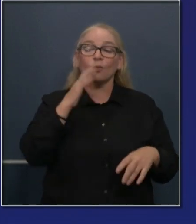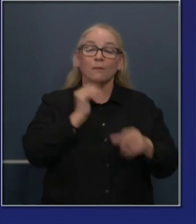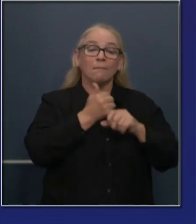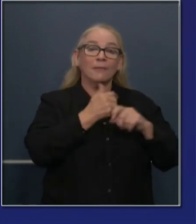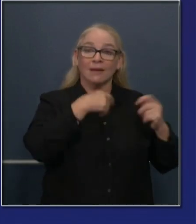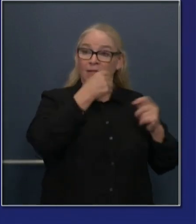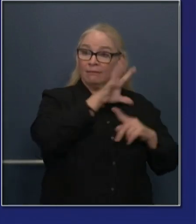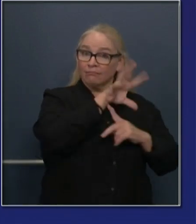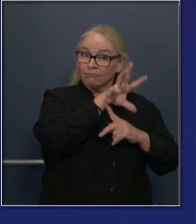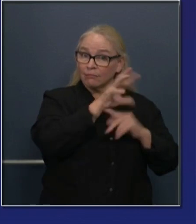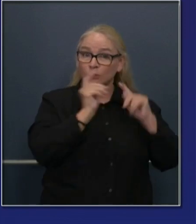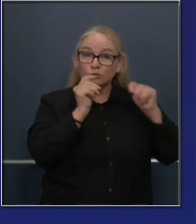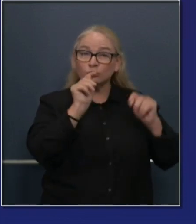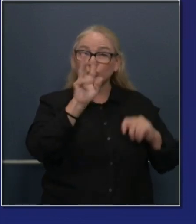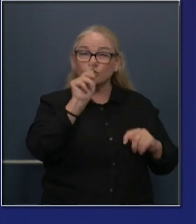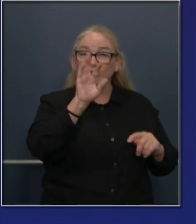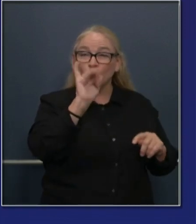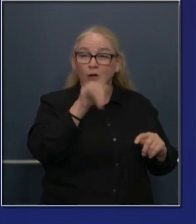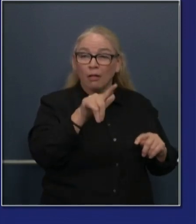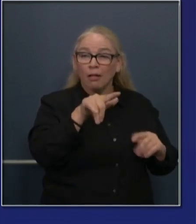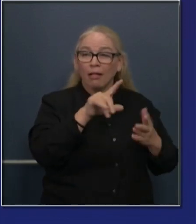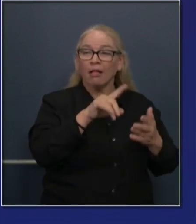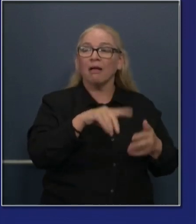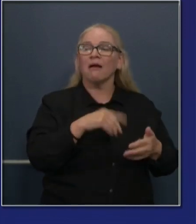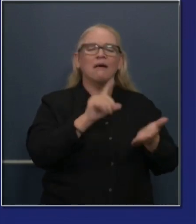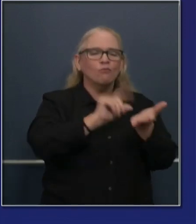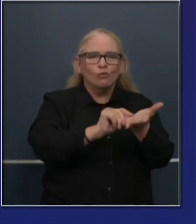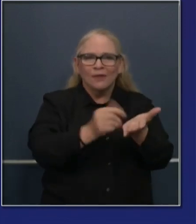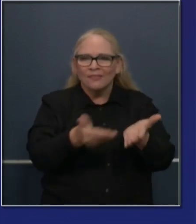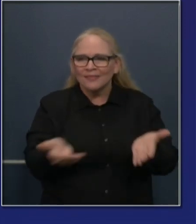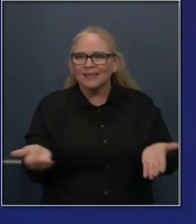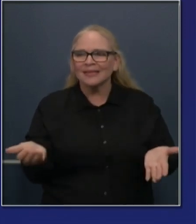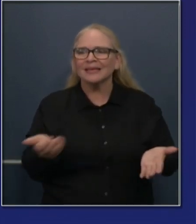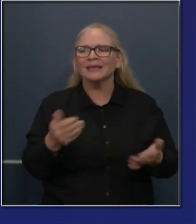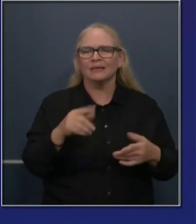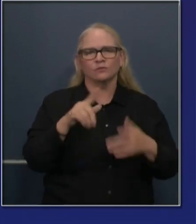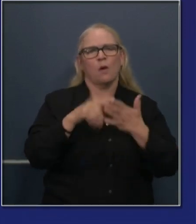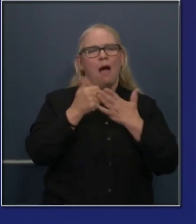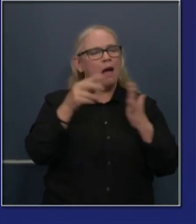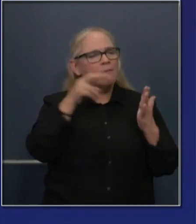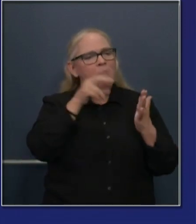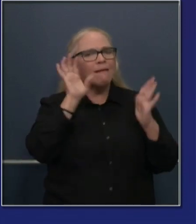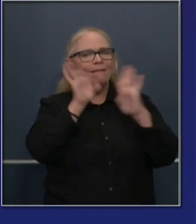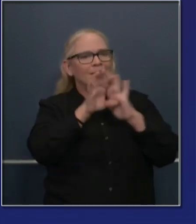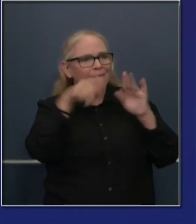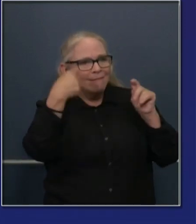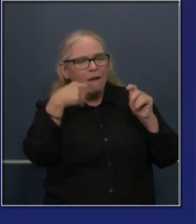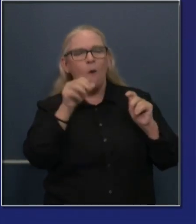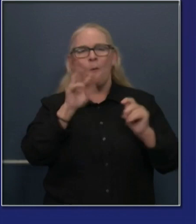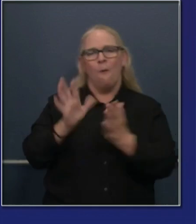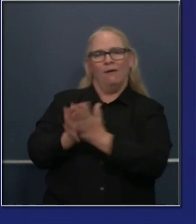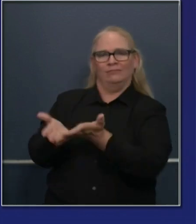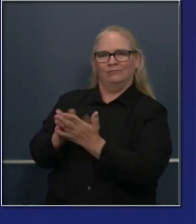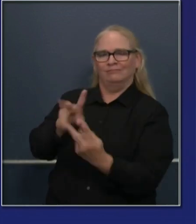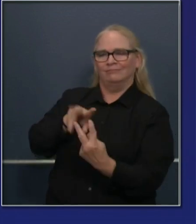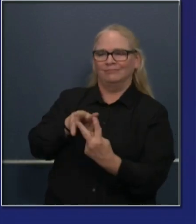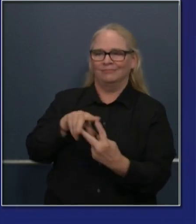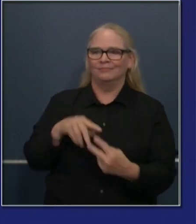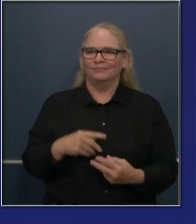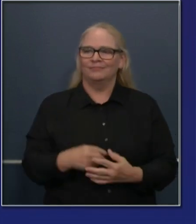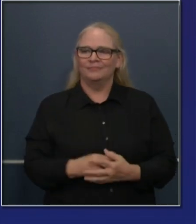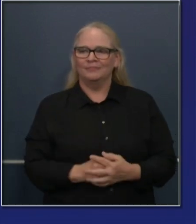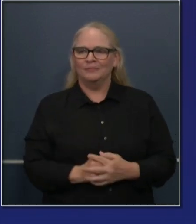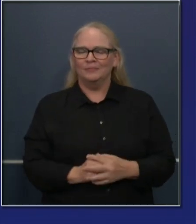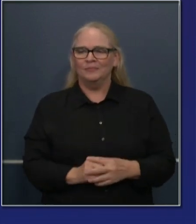to build and support the same. So it relates to the efforts to ensure more long-lasting protections. We want to work, and as this